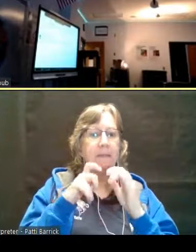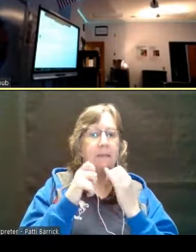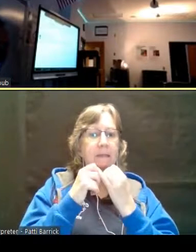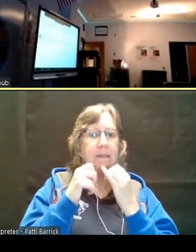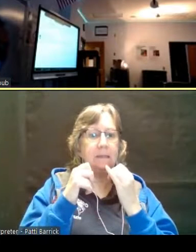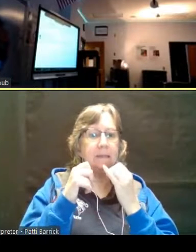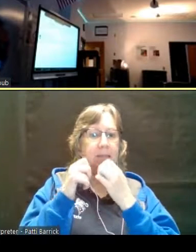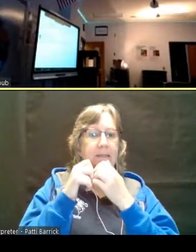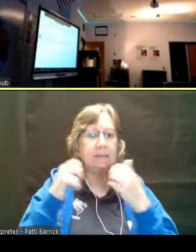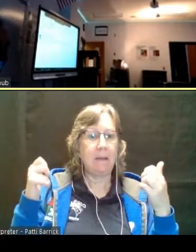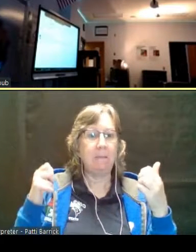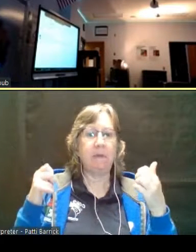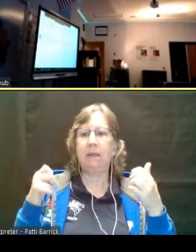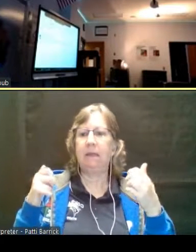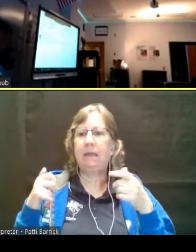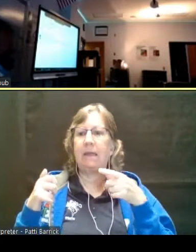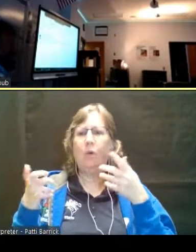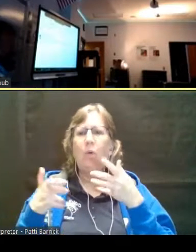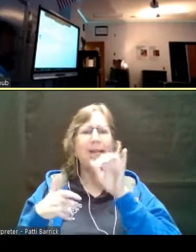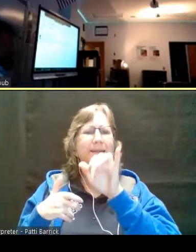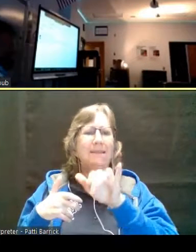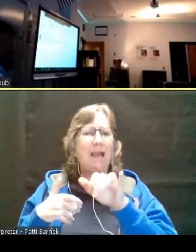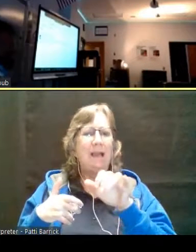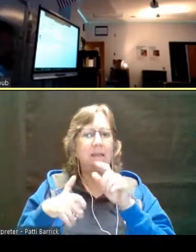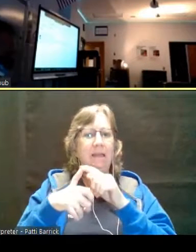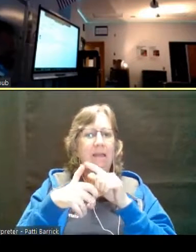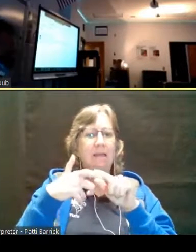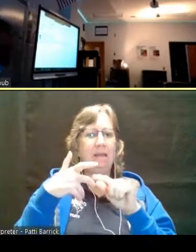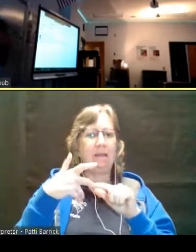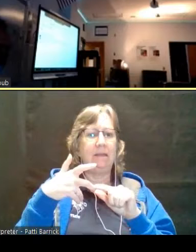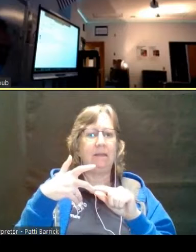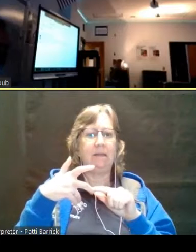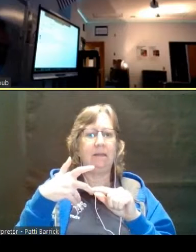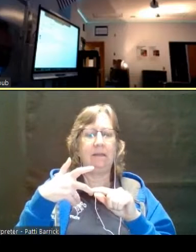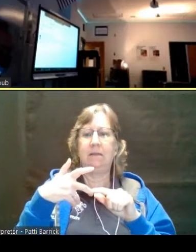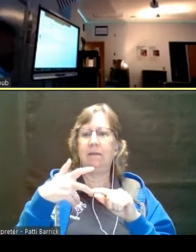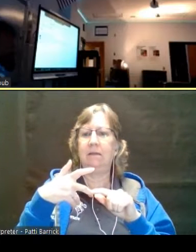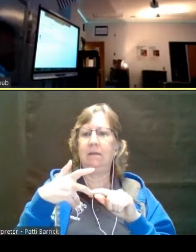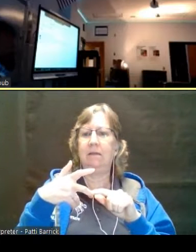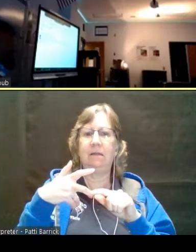highlighting? Element, attribute, or tag?